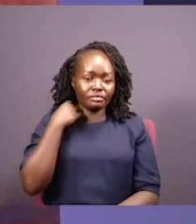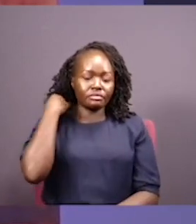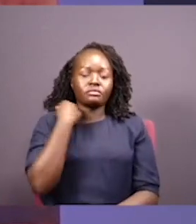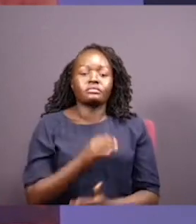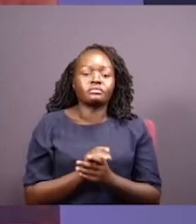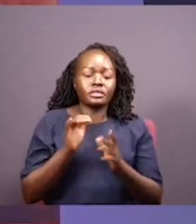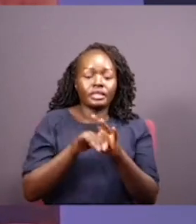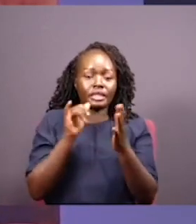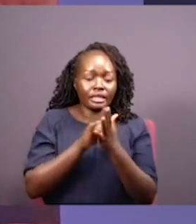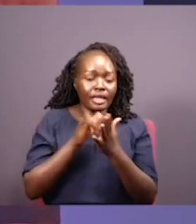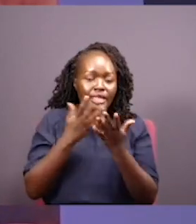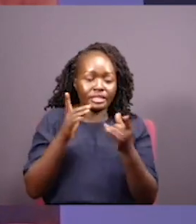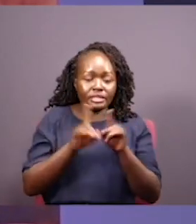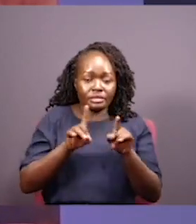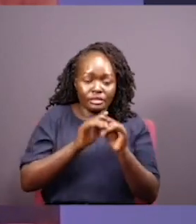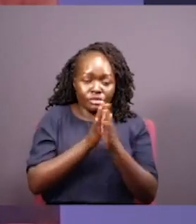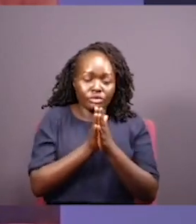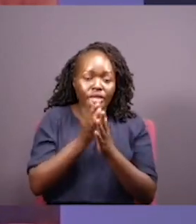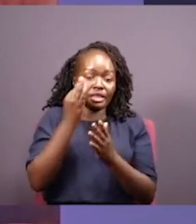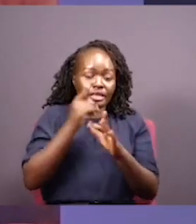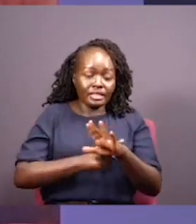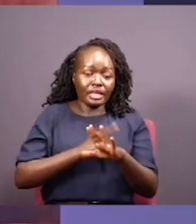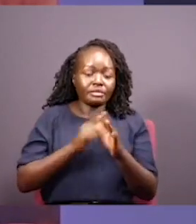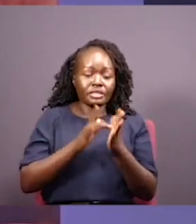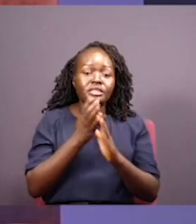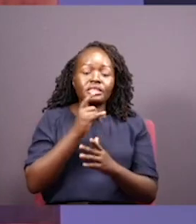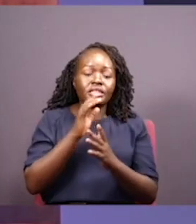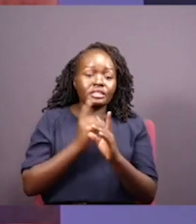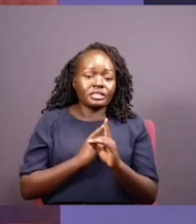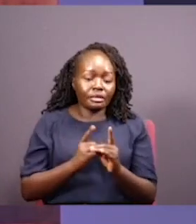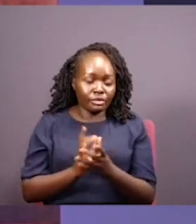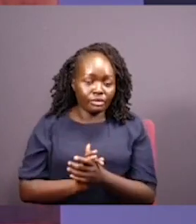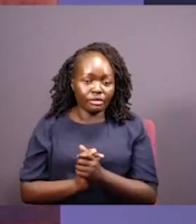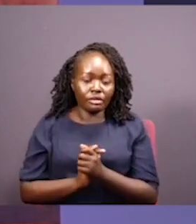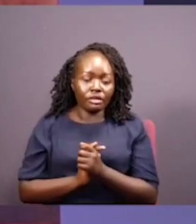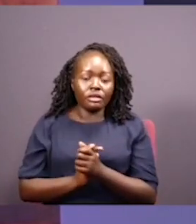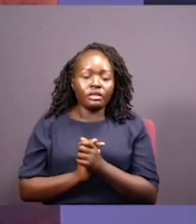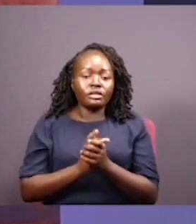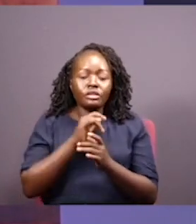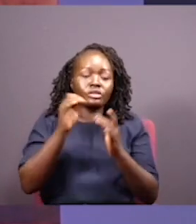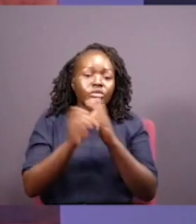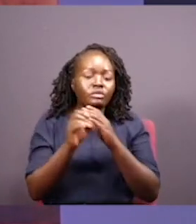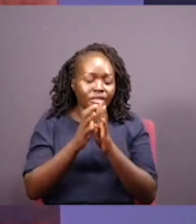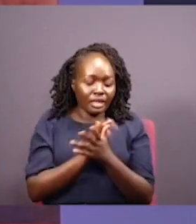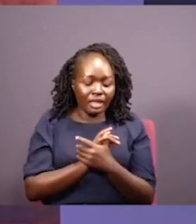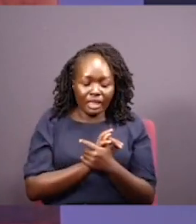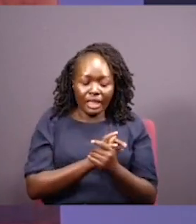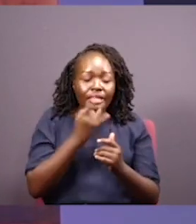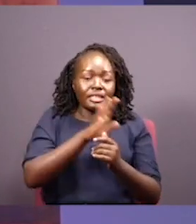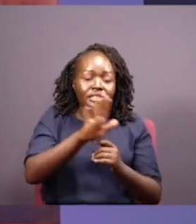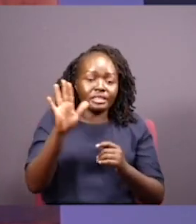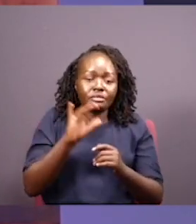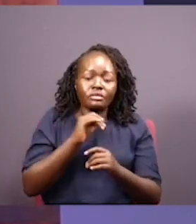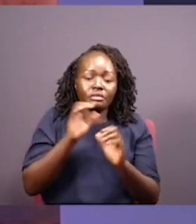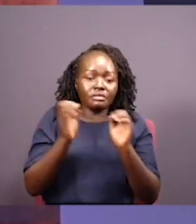very narrative, three times Jesus tells his disciples not to fear. He tells them not to fear. In